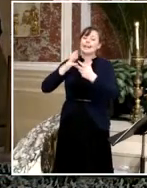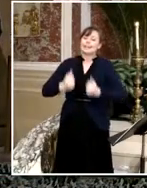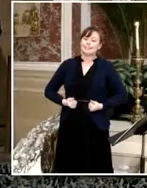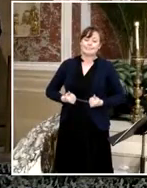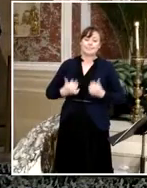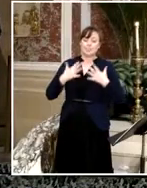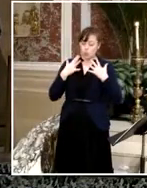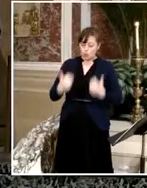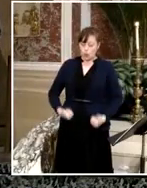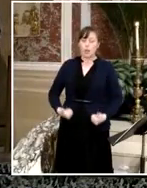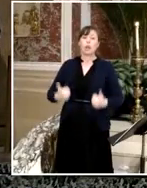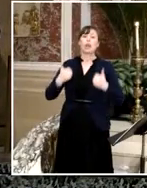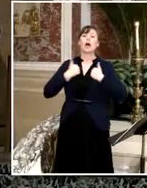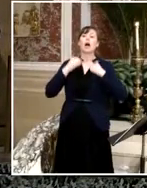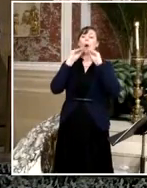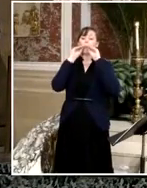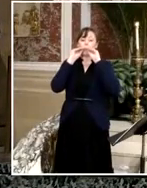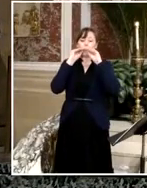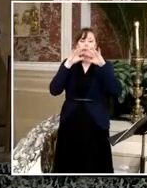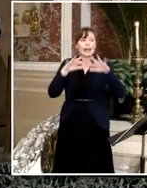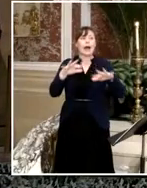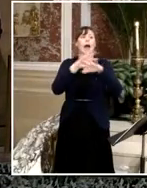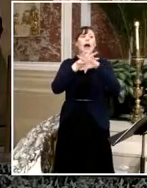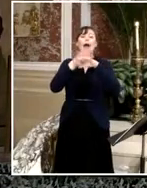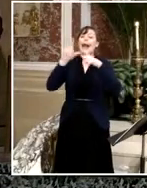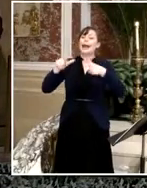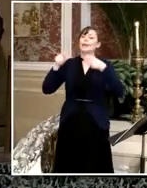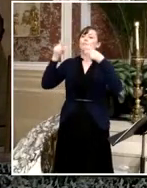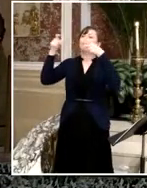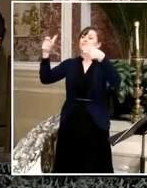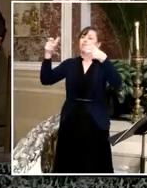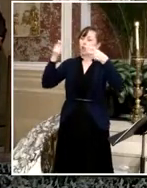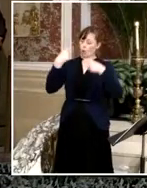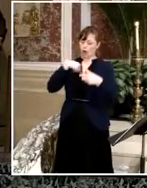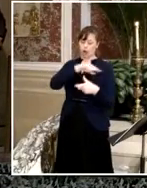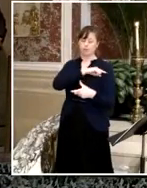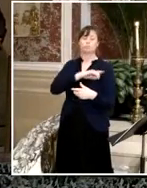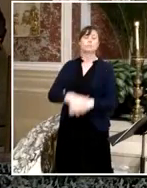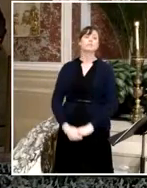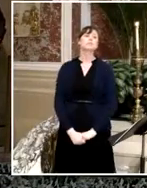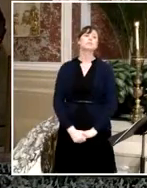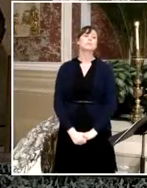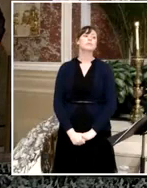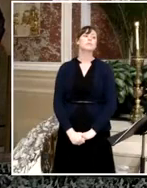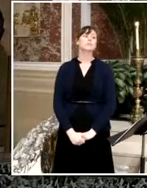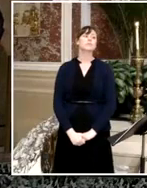life, bless them, and bestow them upon us.